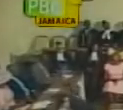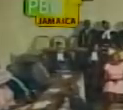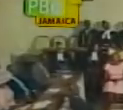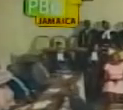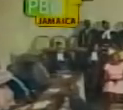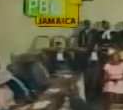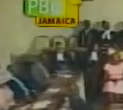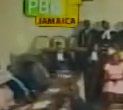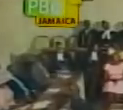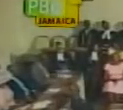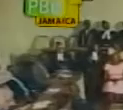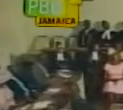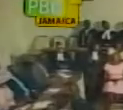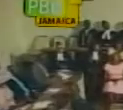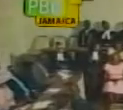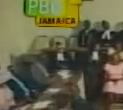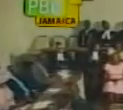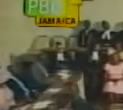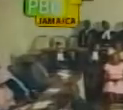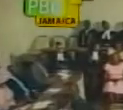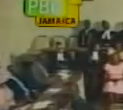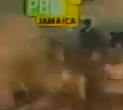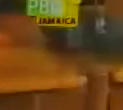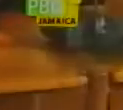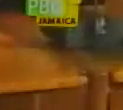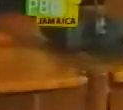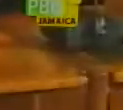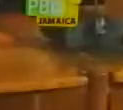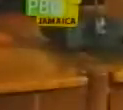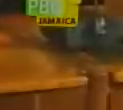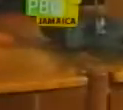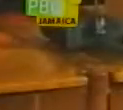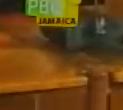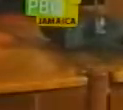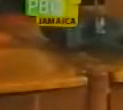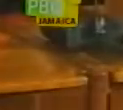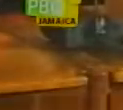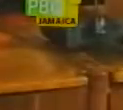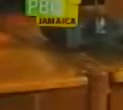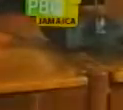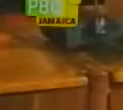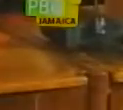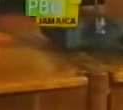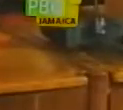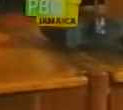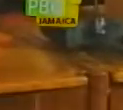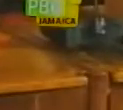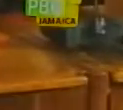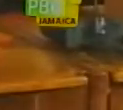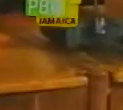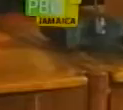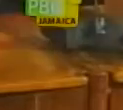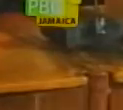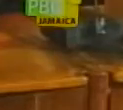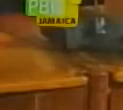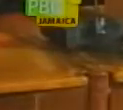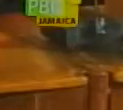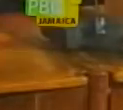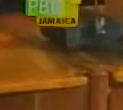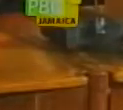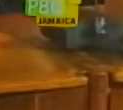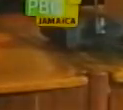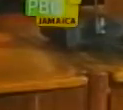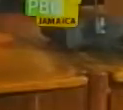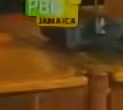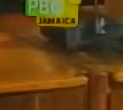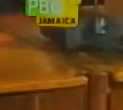Allen, Member of the Order of the Nation, Knight Grand Cross of the Most Distinguished Order of St. Michael and St. George, Commander